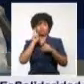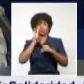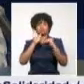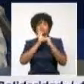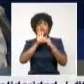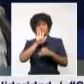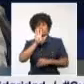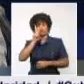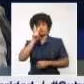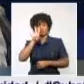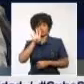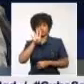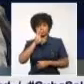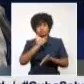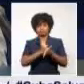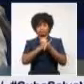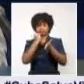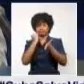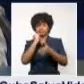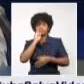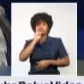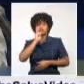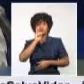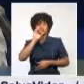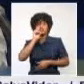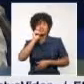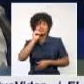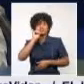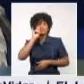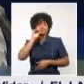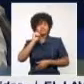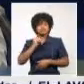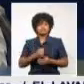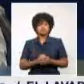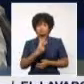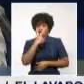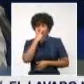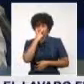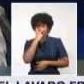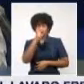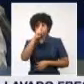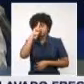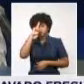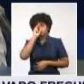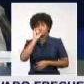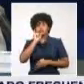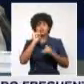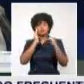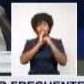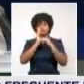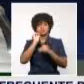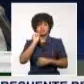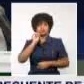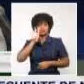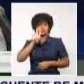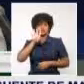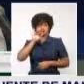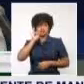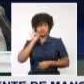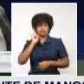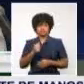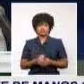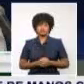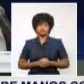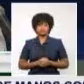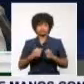Centro Habana, Plaza, and Playa municipality. Admitted in our hospitals a total of 2,267